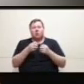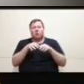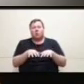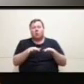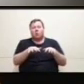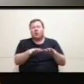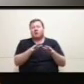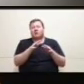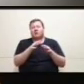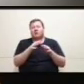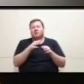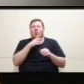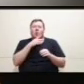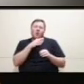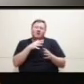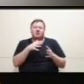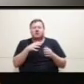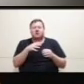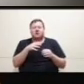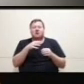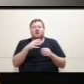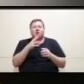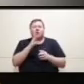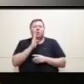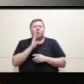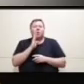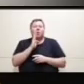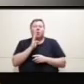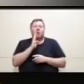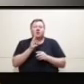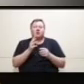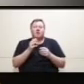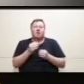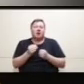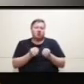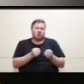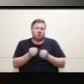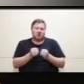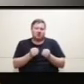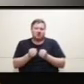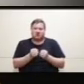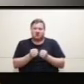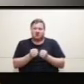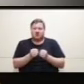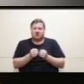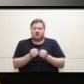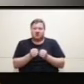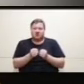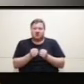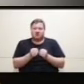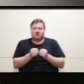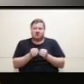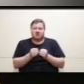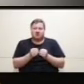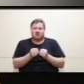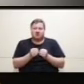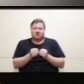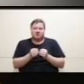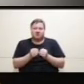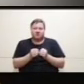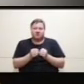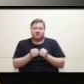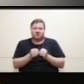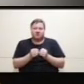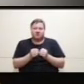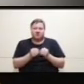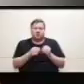to, was not planned. But whilst you did that, then they are arguing that the planned